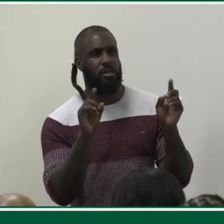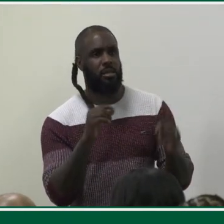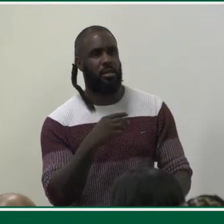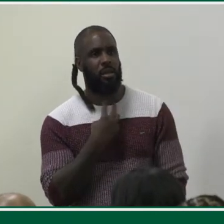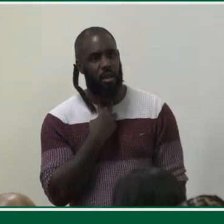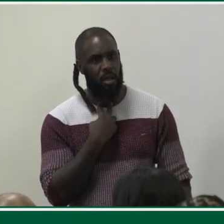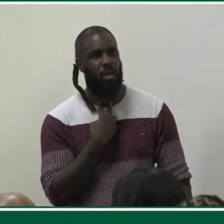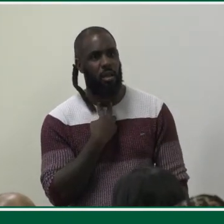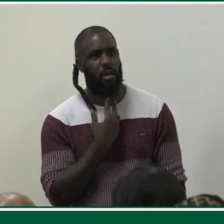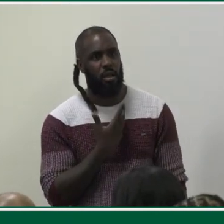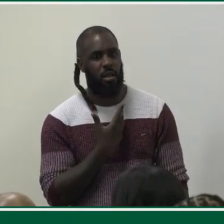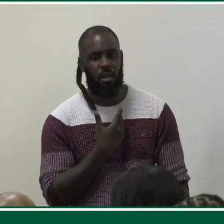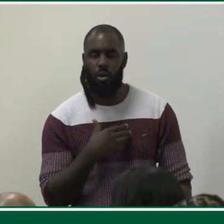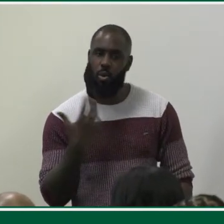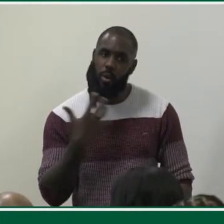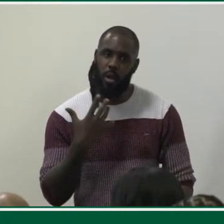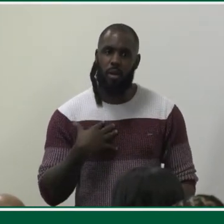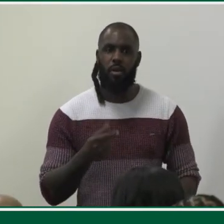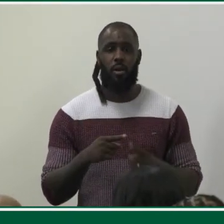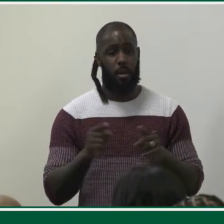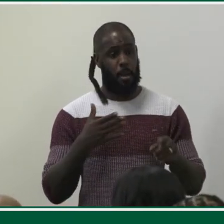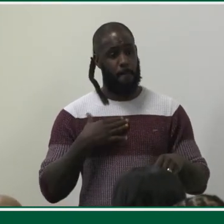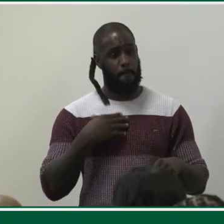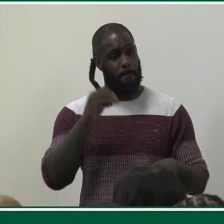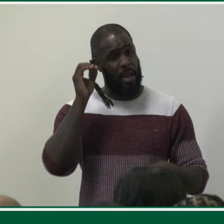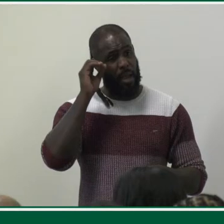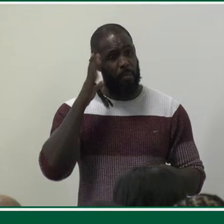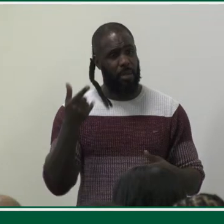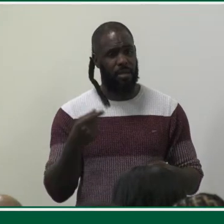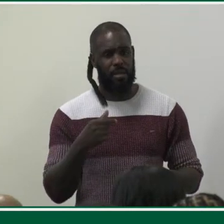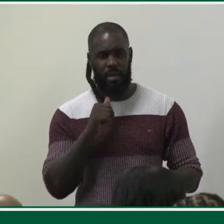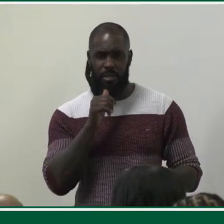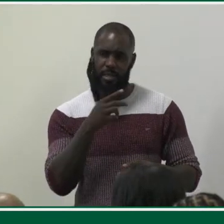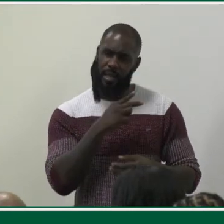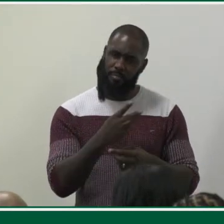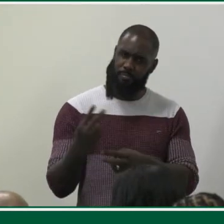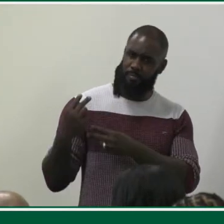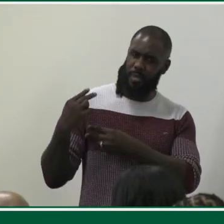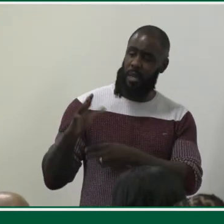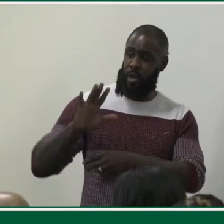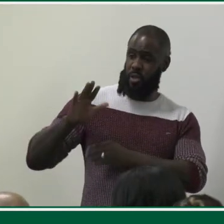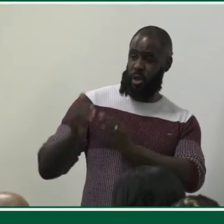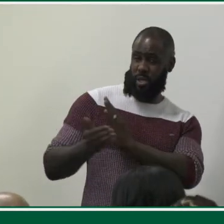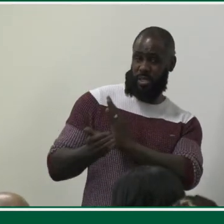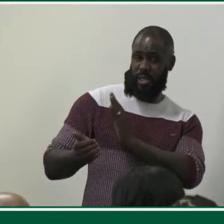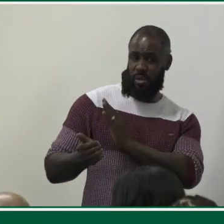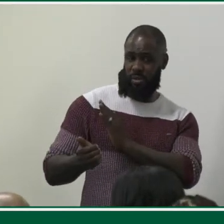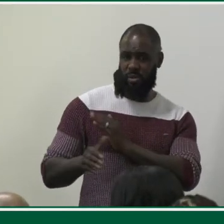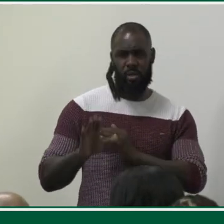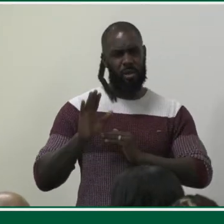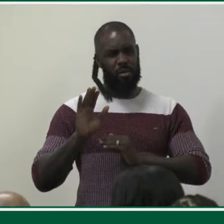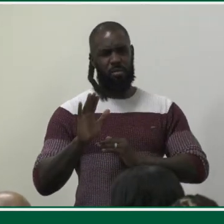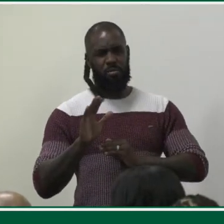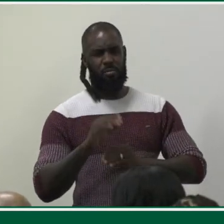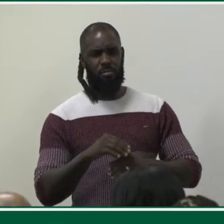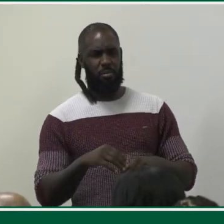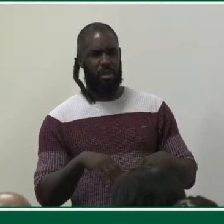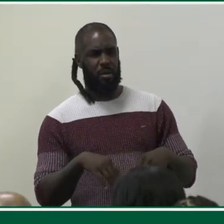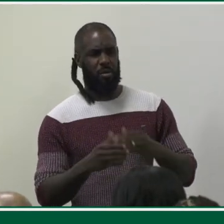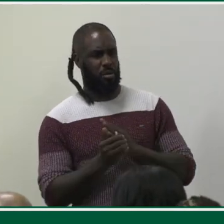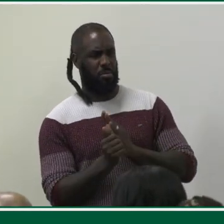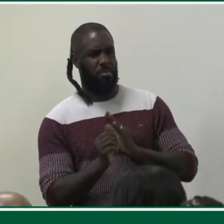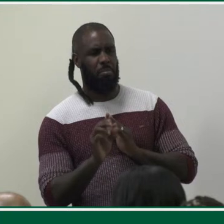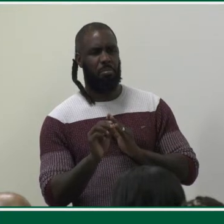of California. And in my opinion, that's not a reflection of their skills or their capabilities. It's